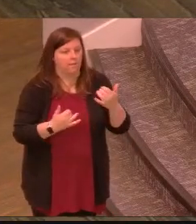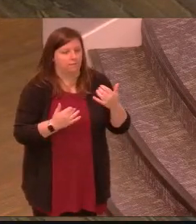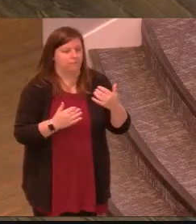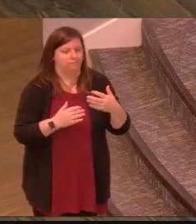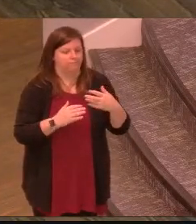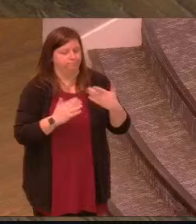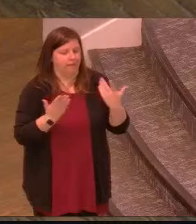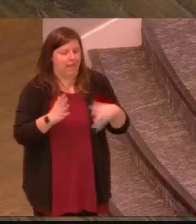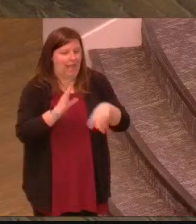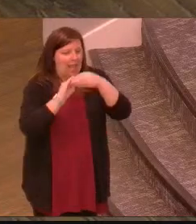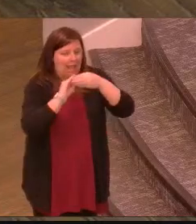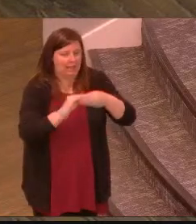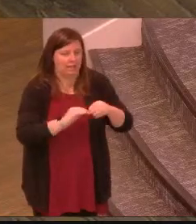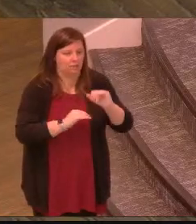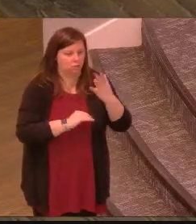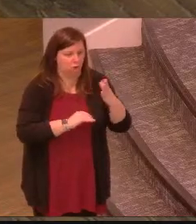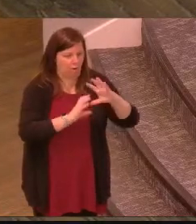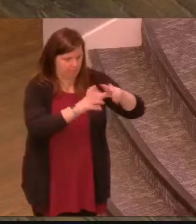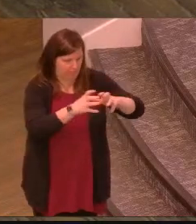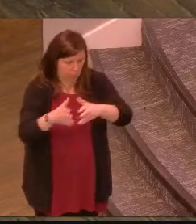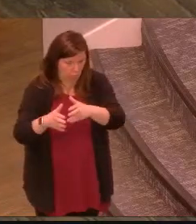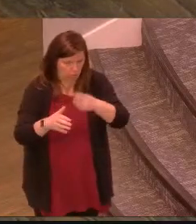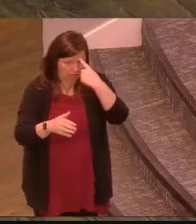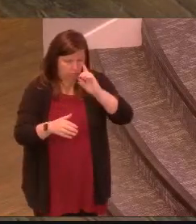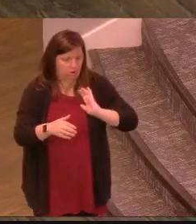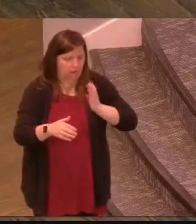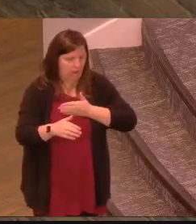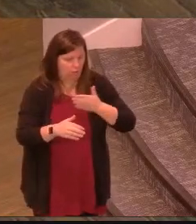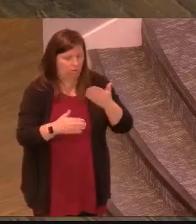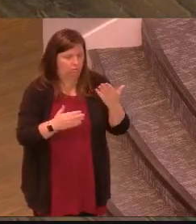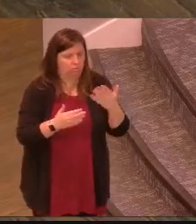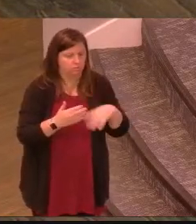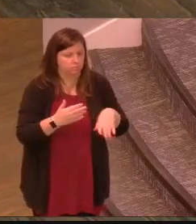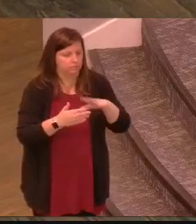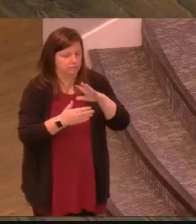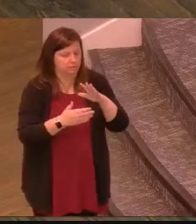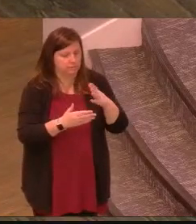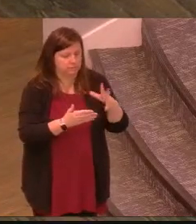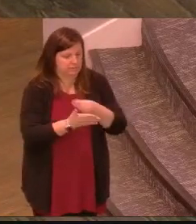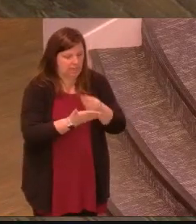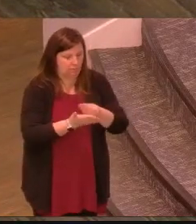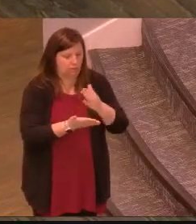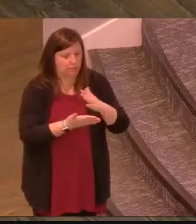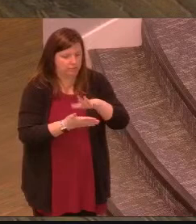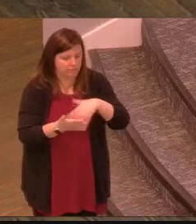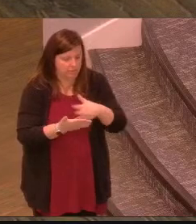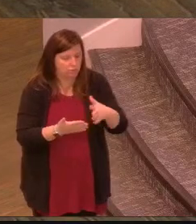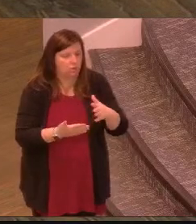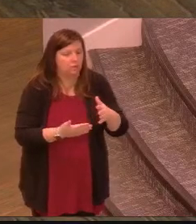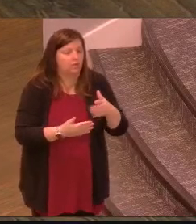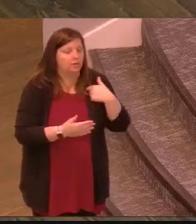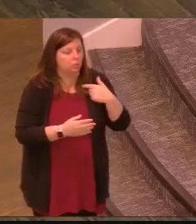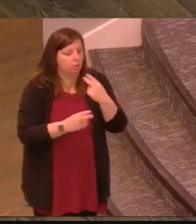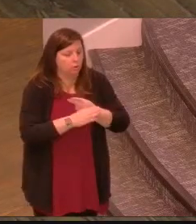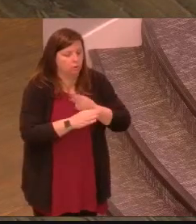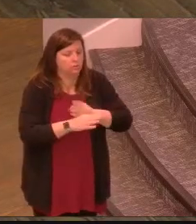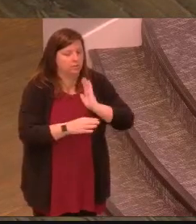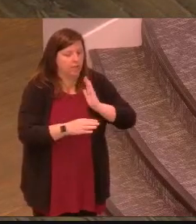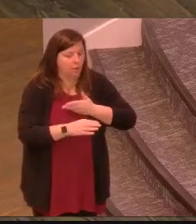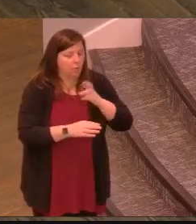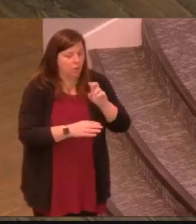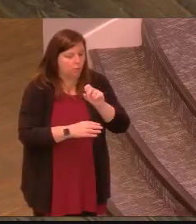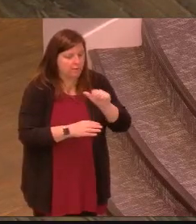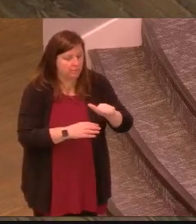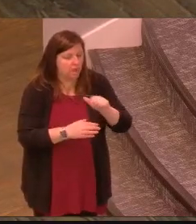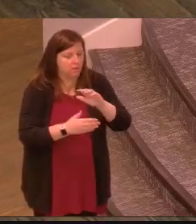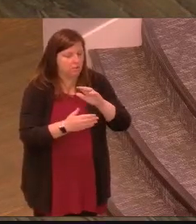to use the Metro RESA salary survey that we get every year. We participate in that, and so that